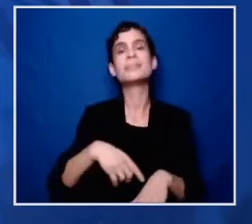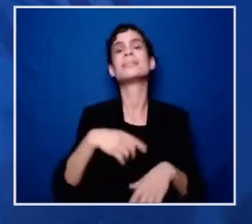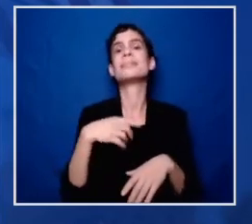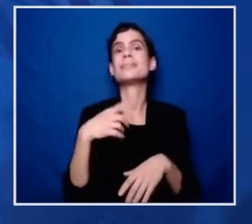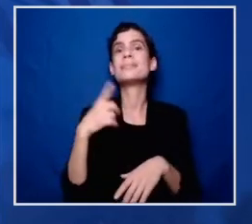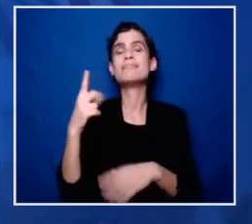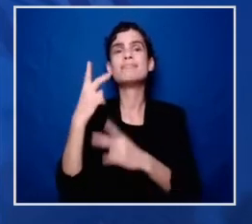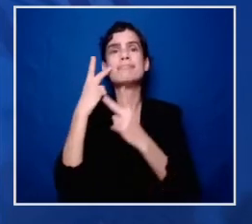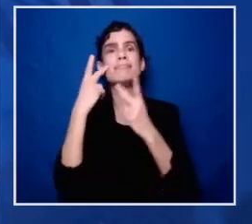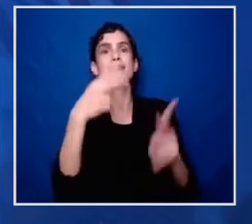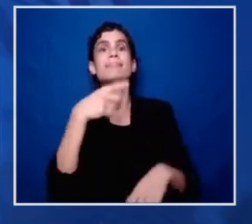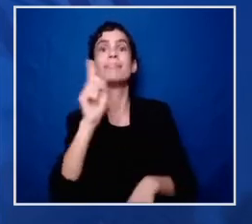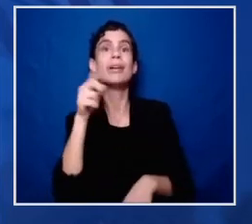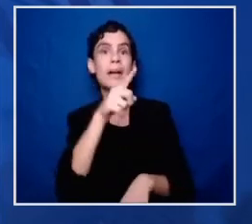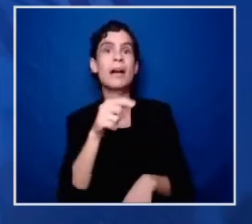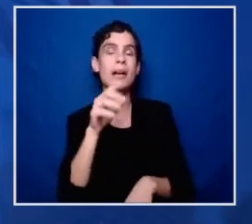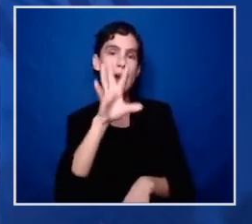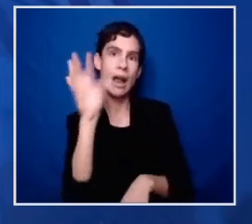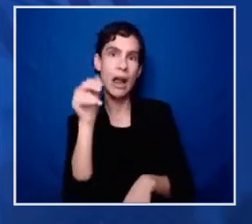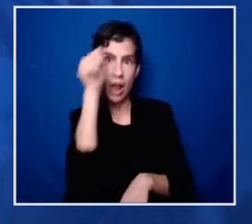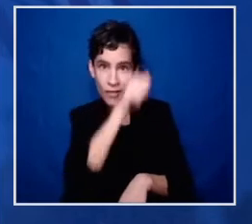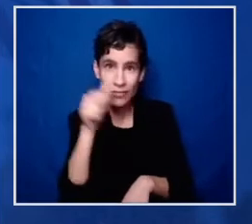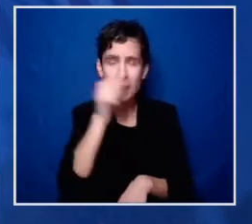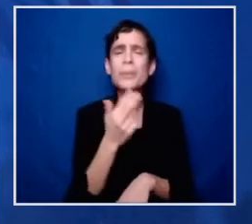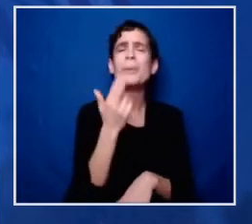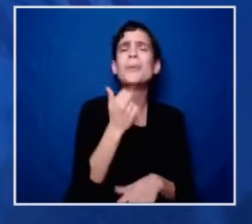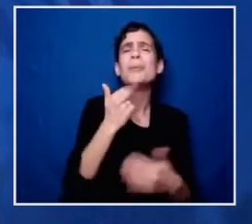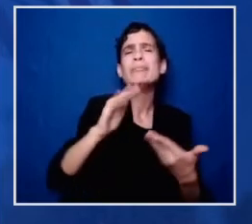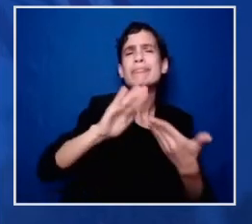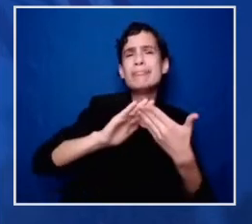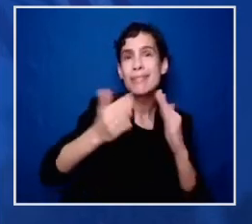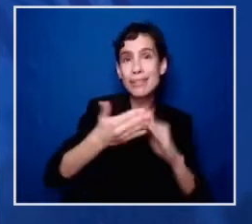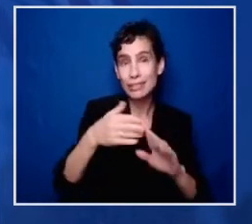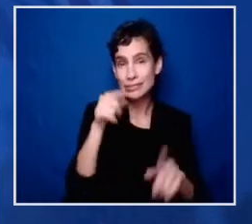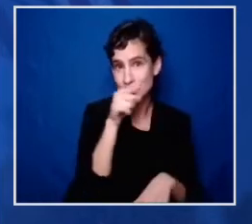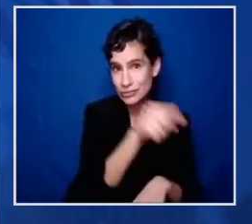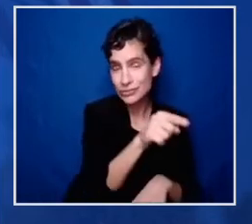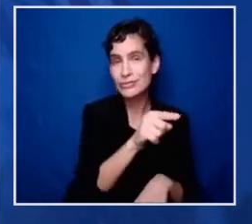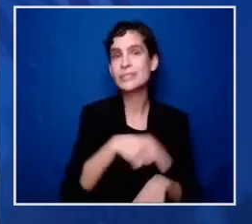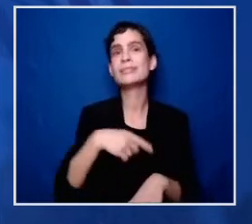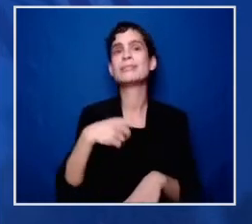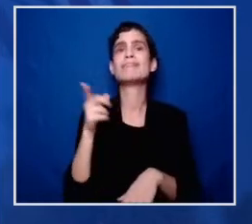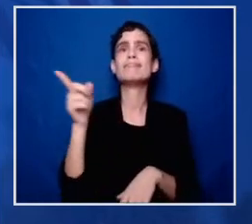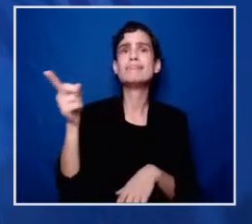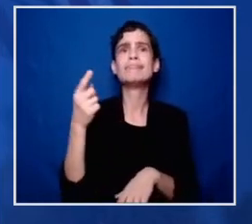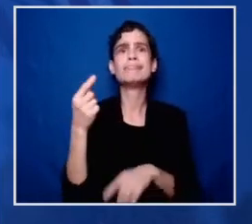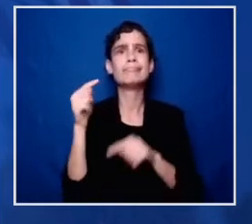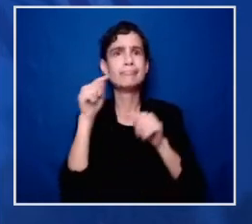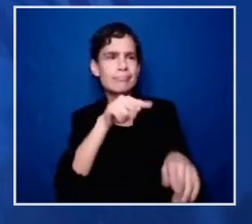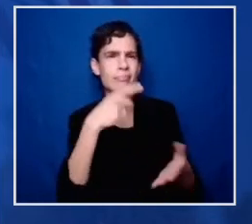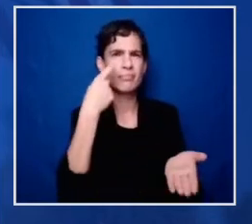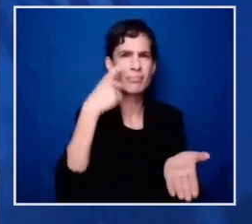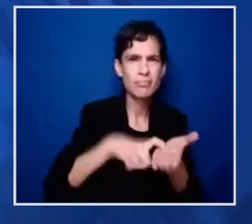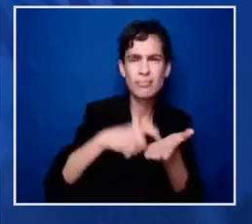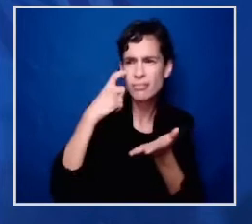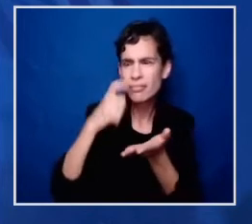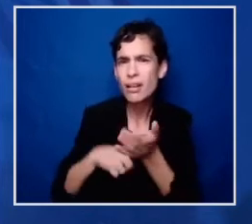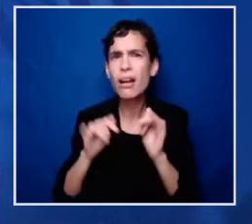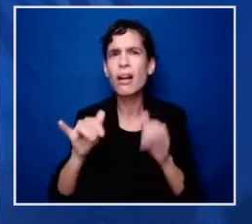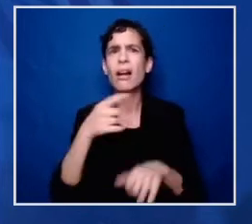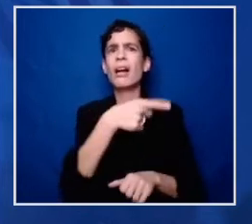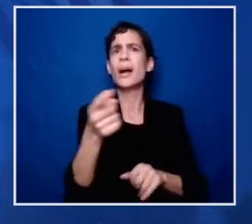all throughout the day with a saying that was translated to, "I see the power in you." That was a